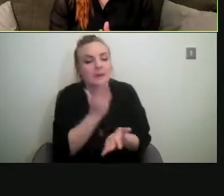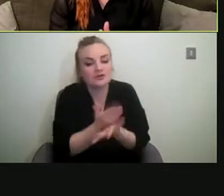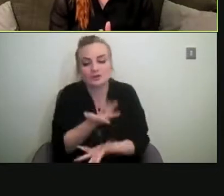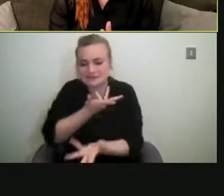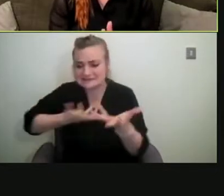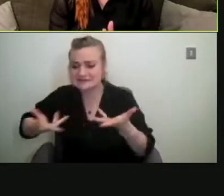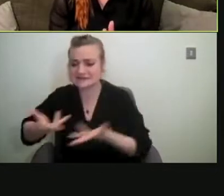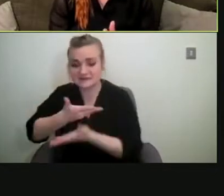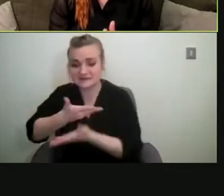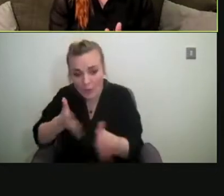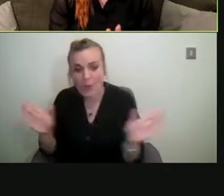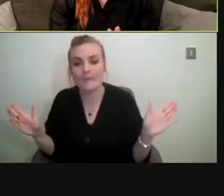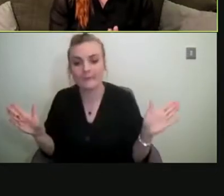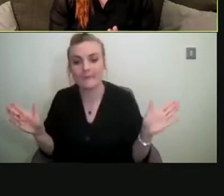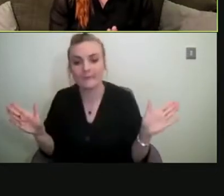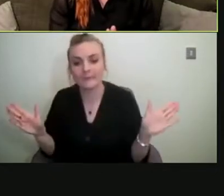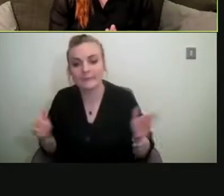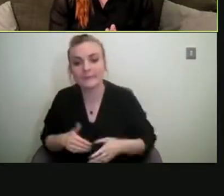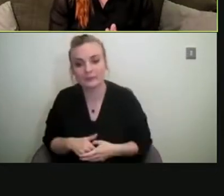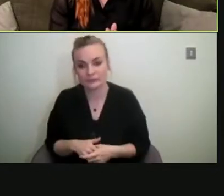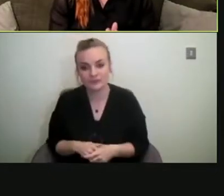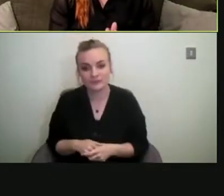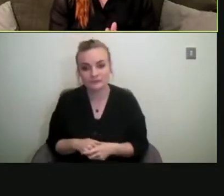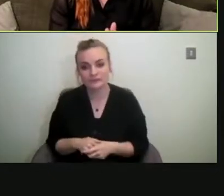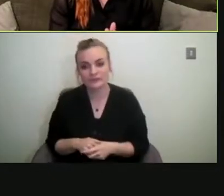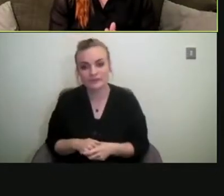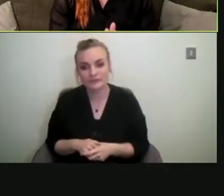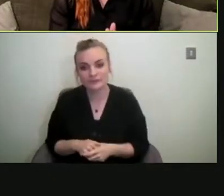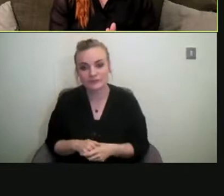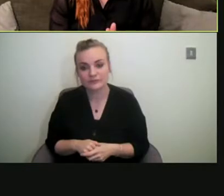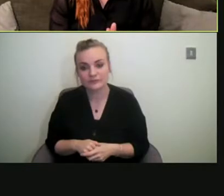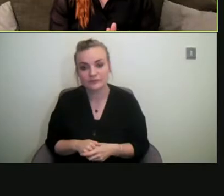those leadership roles. And